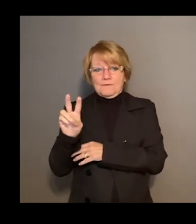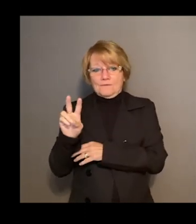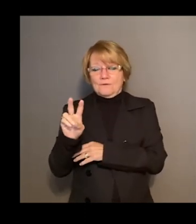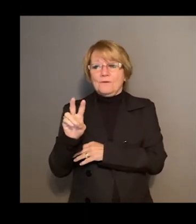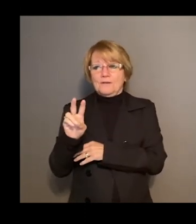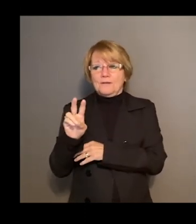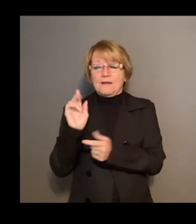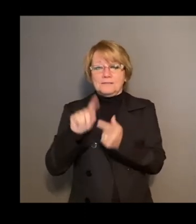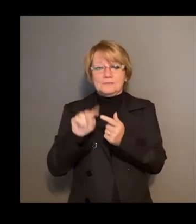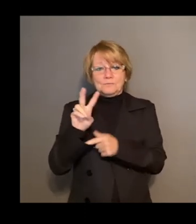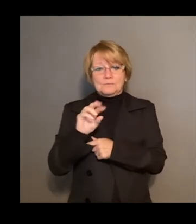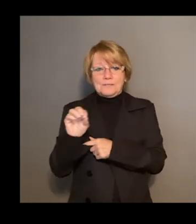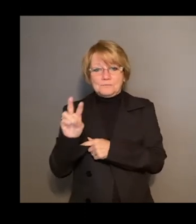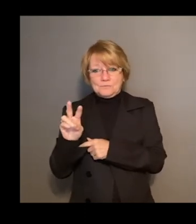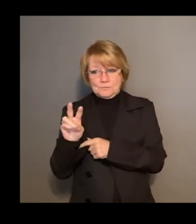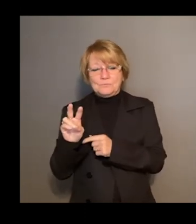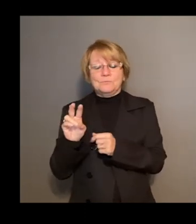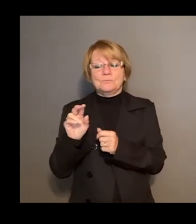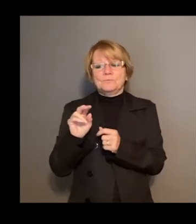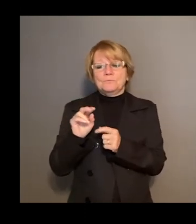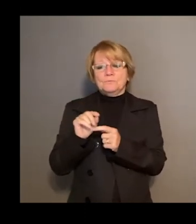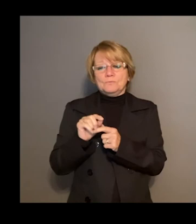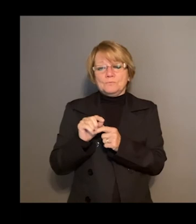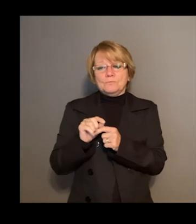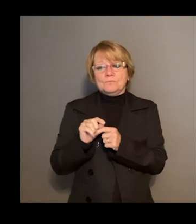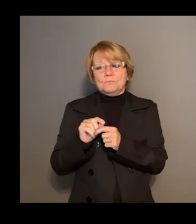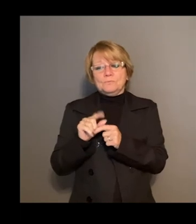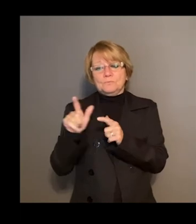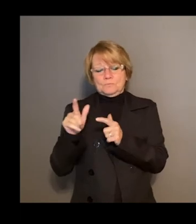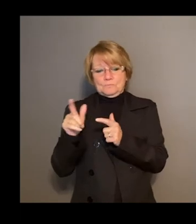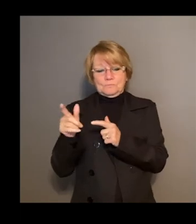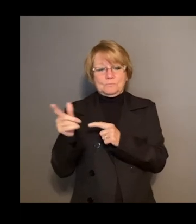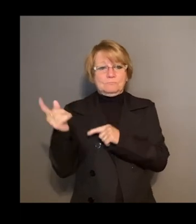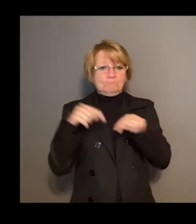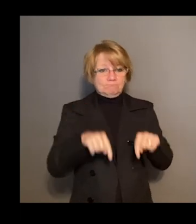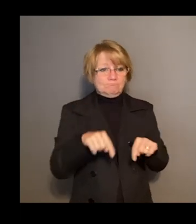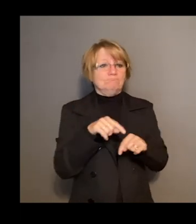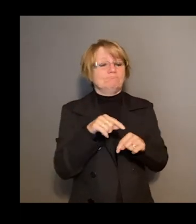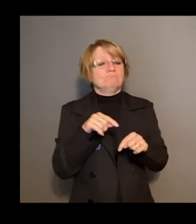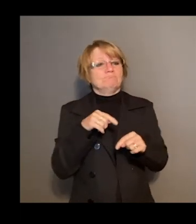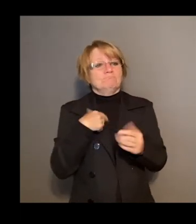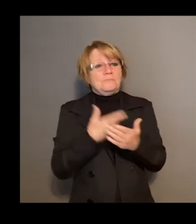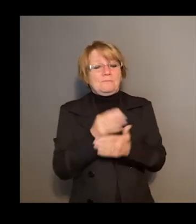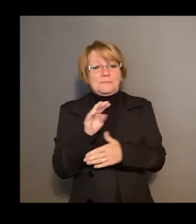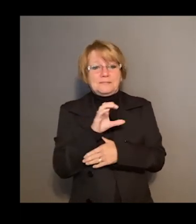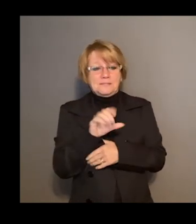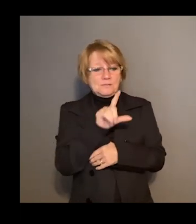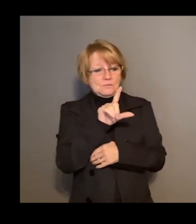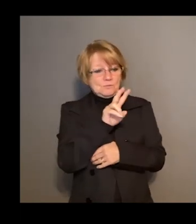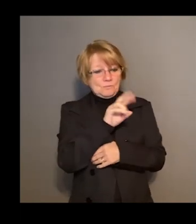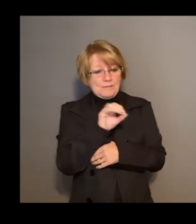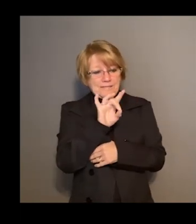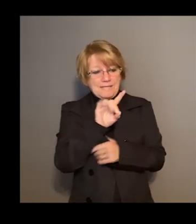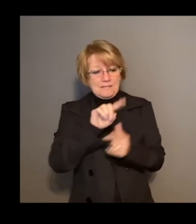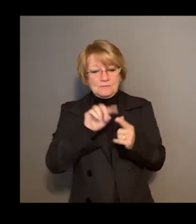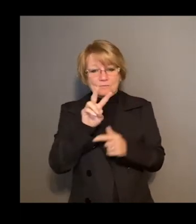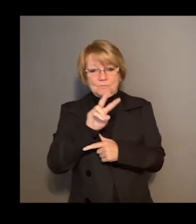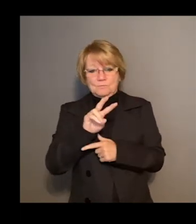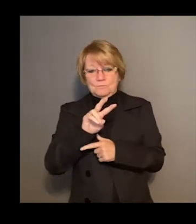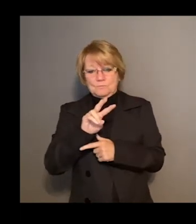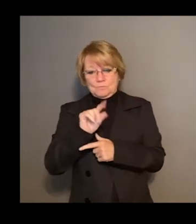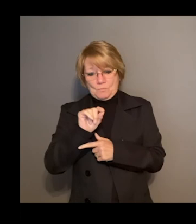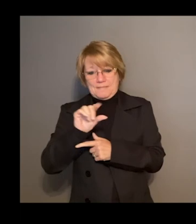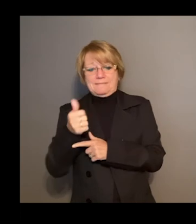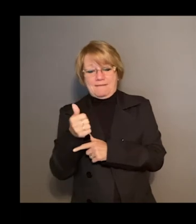in Cape Verde until 2002. Then came here to live with my father. Attended BCC from